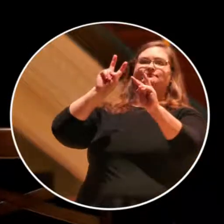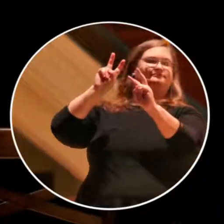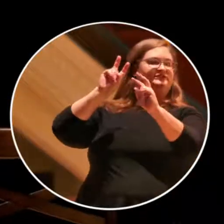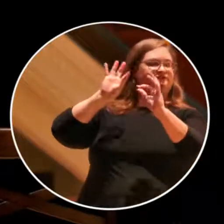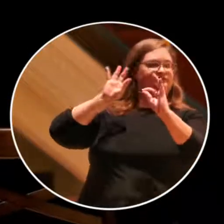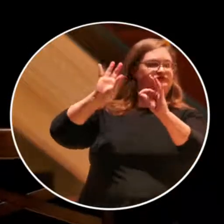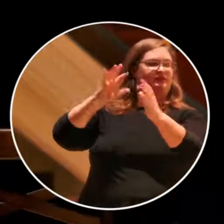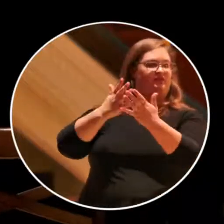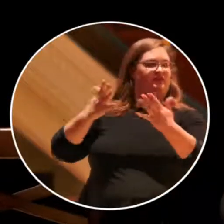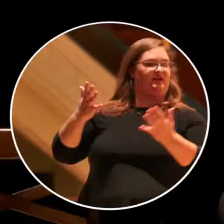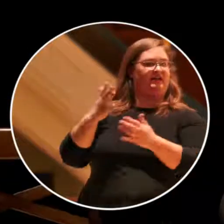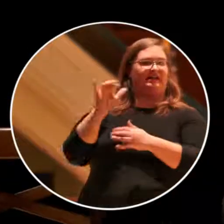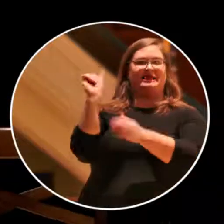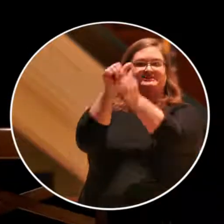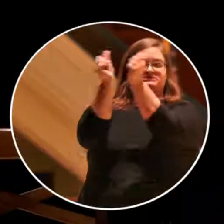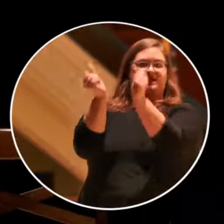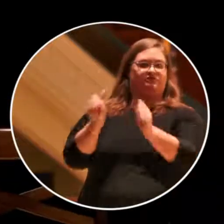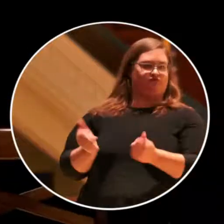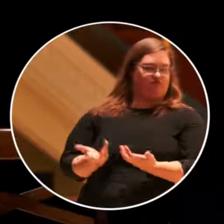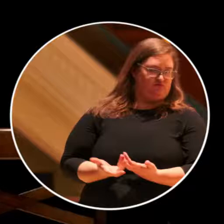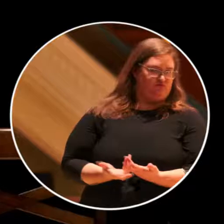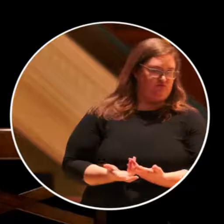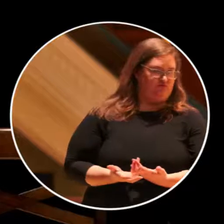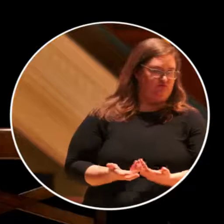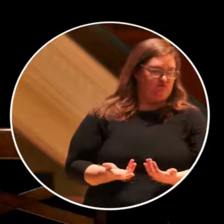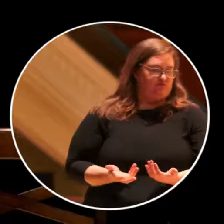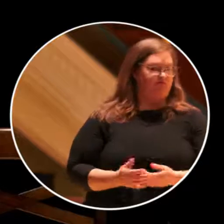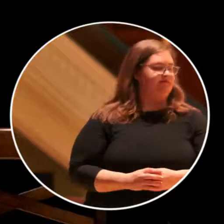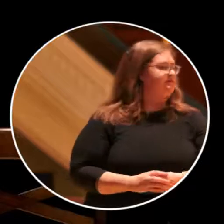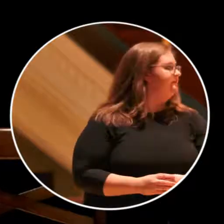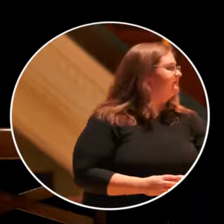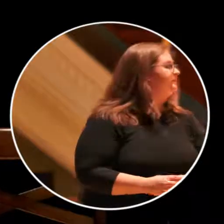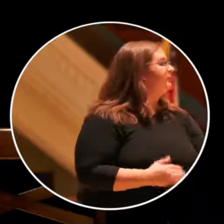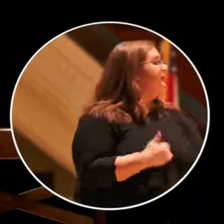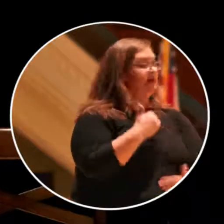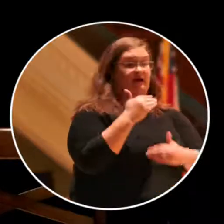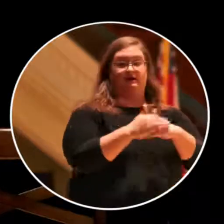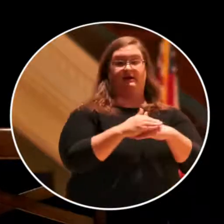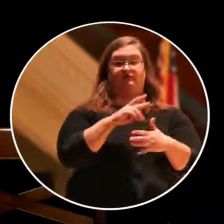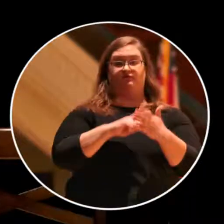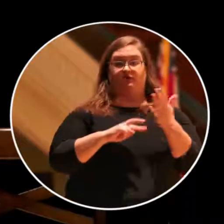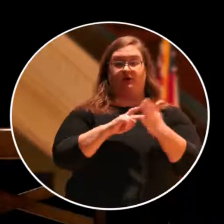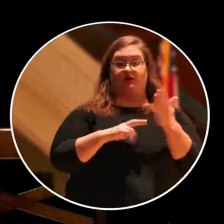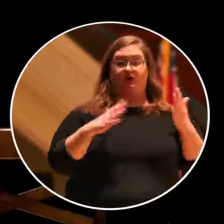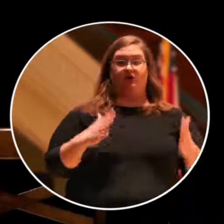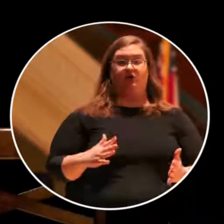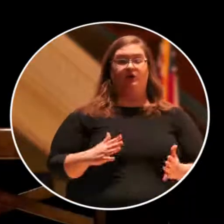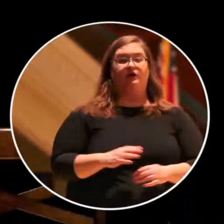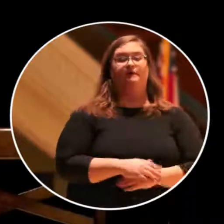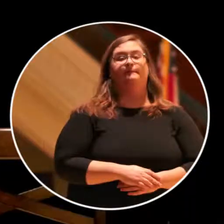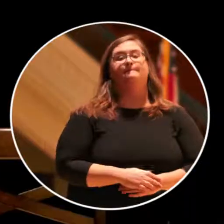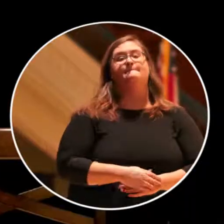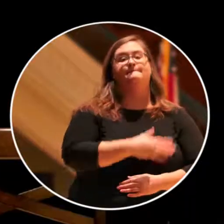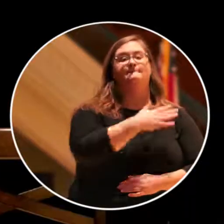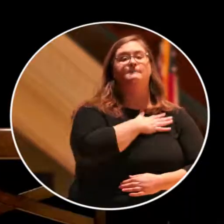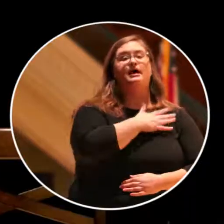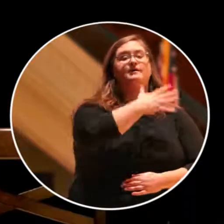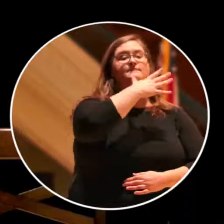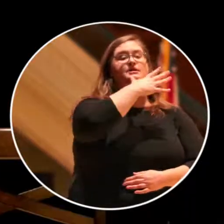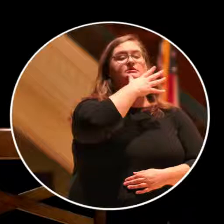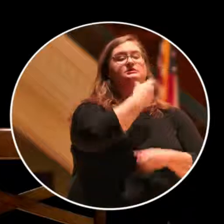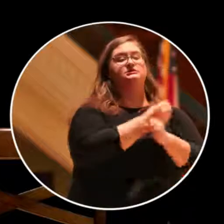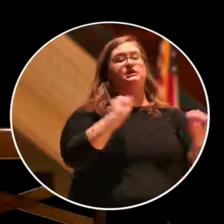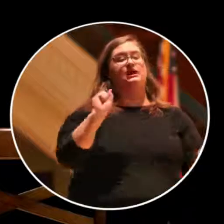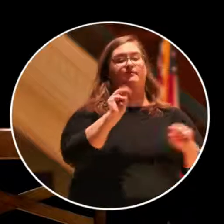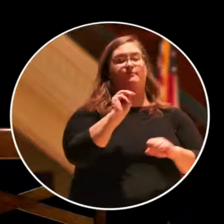at that, please welcome our next reader with her story, My Mother Saved Mary. Please